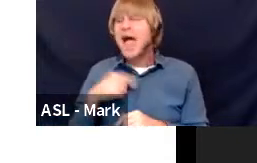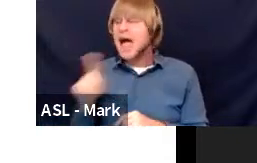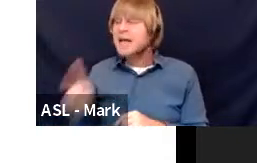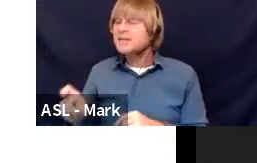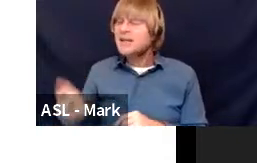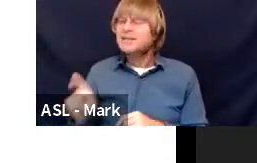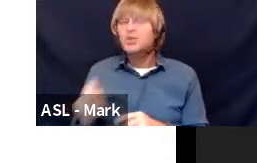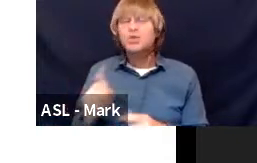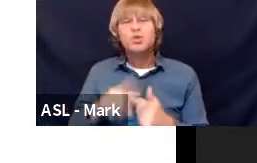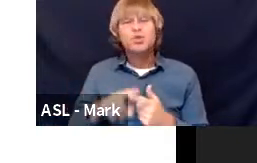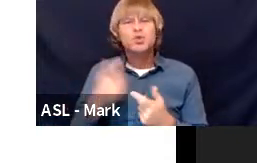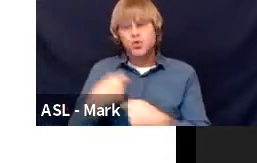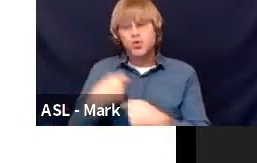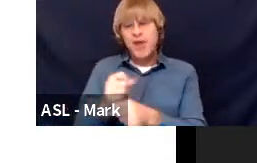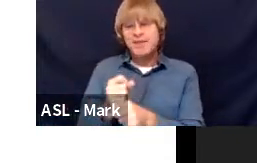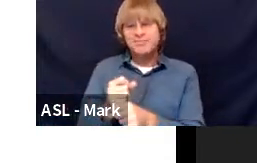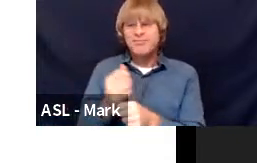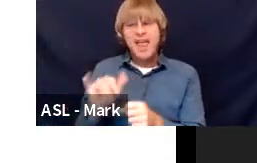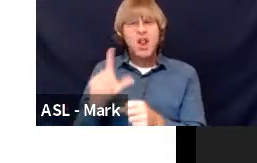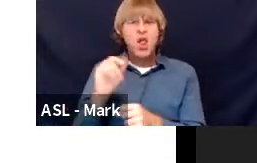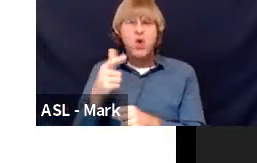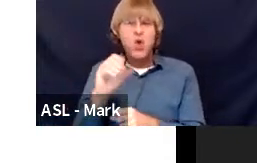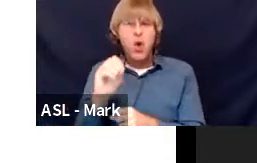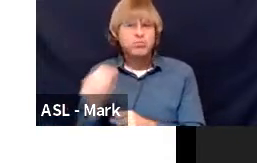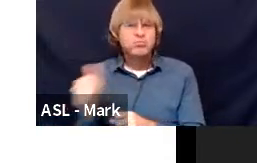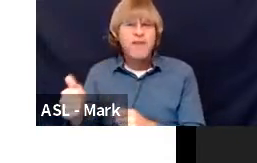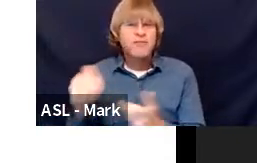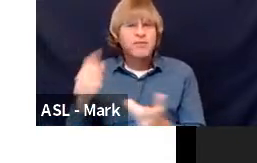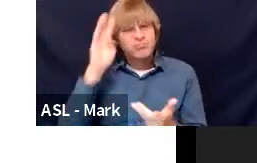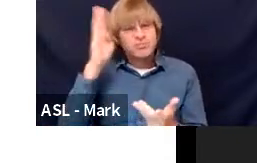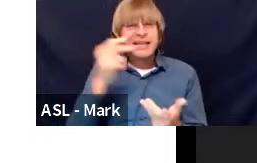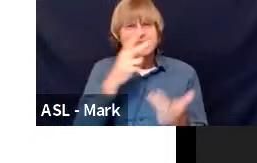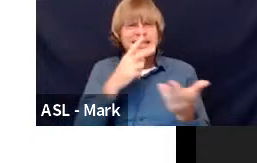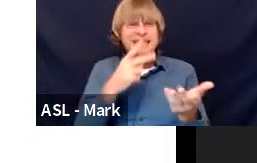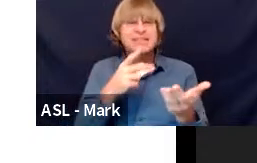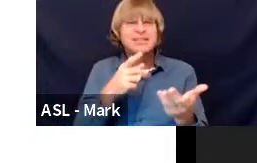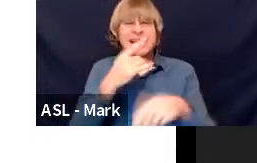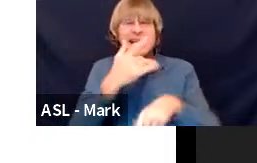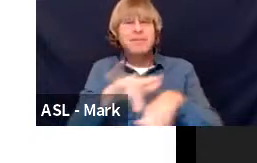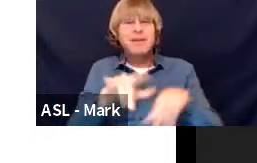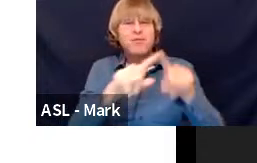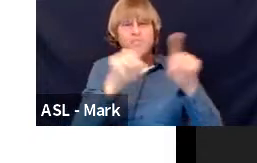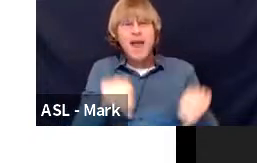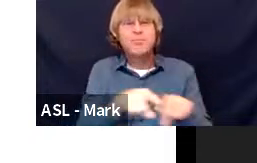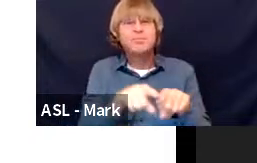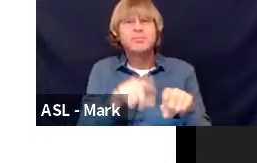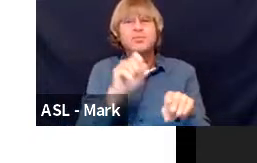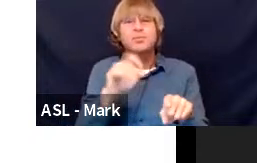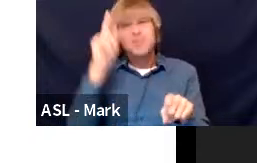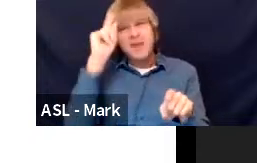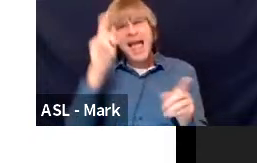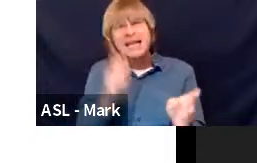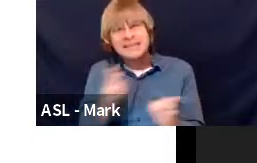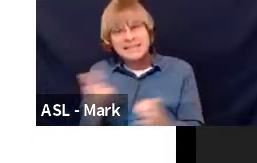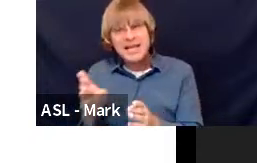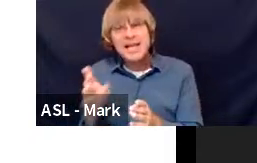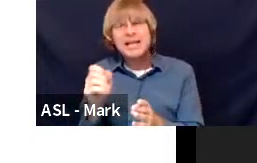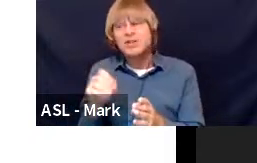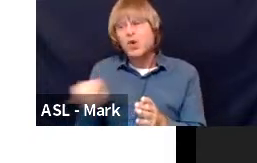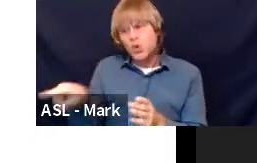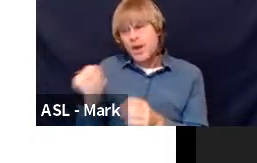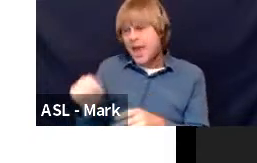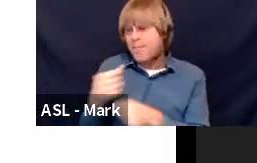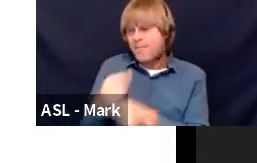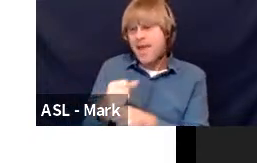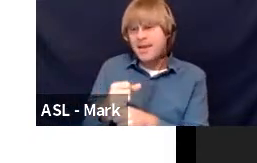them to recreate the logo. As you see, it's an empty frame. So the idea being, you know, you can